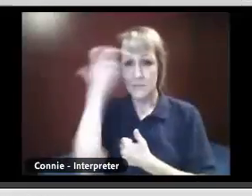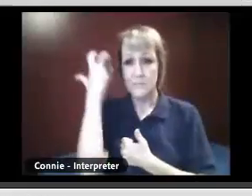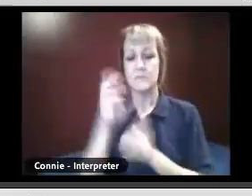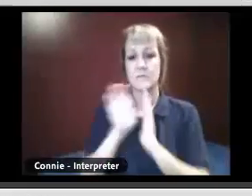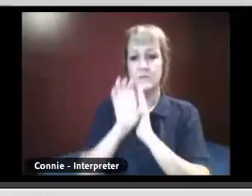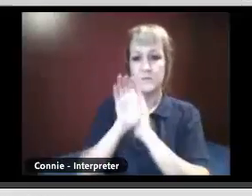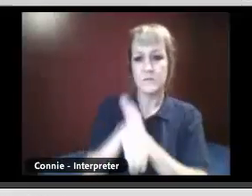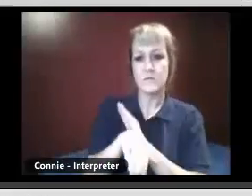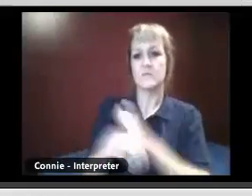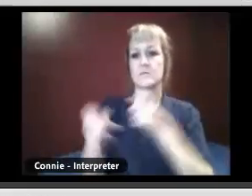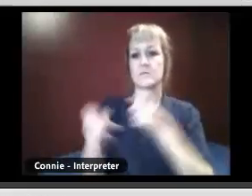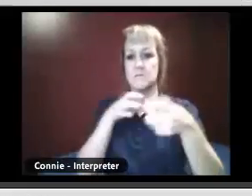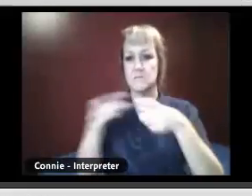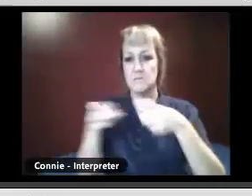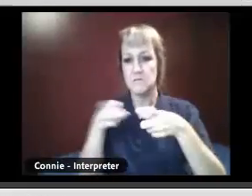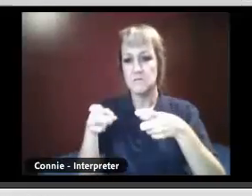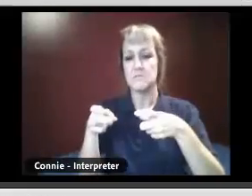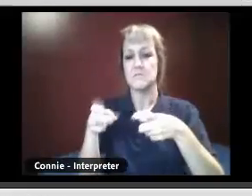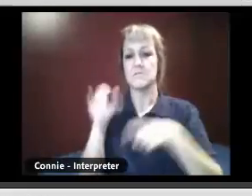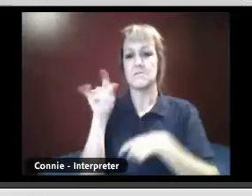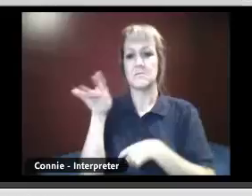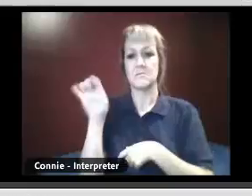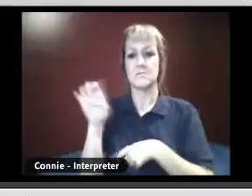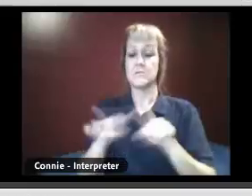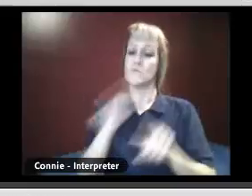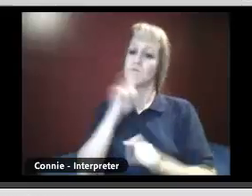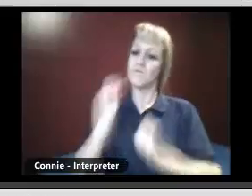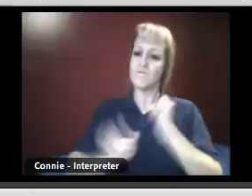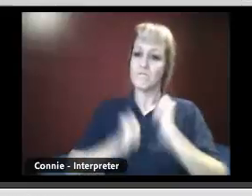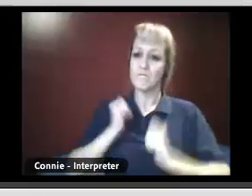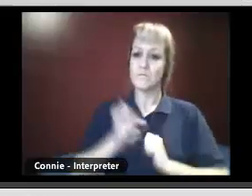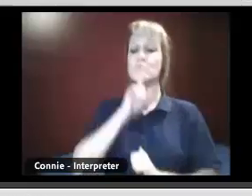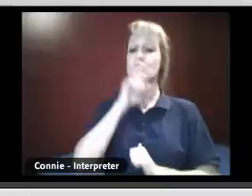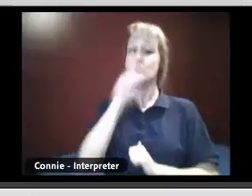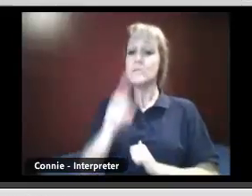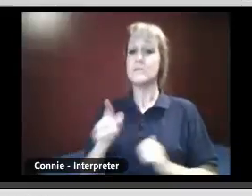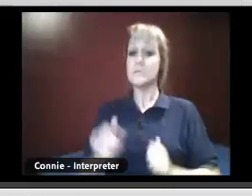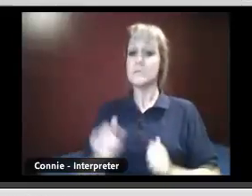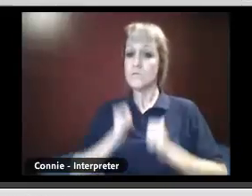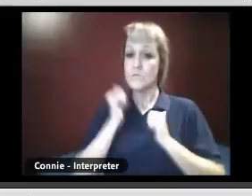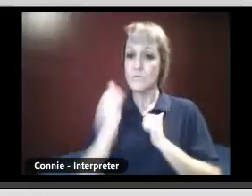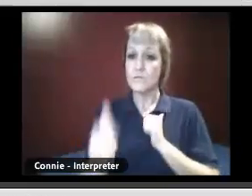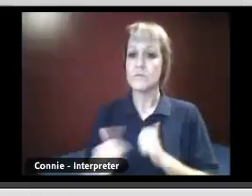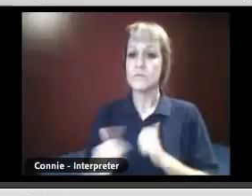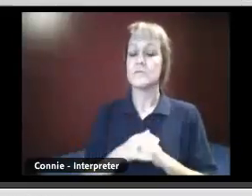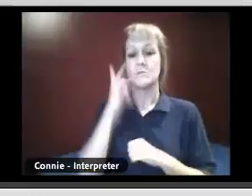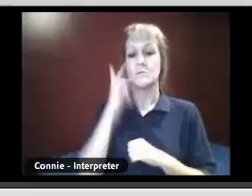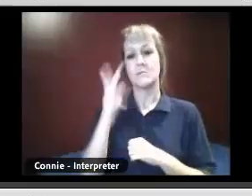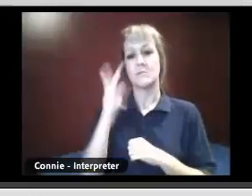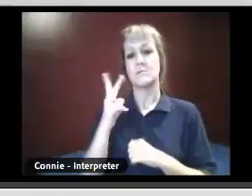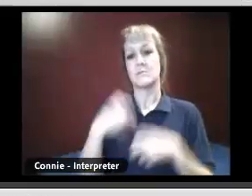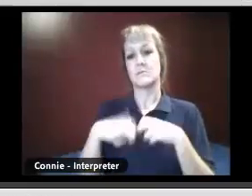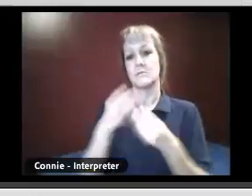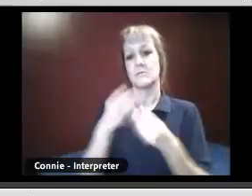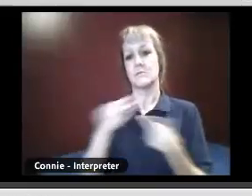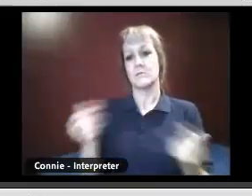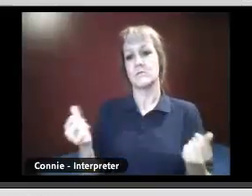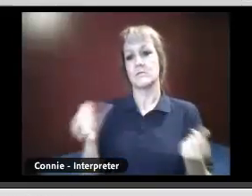controlling style, but very high assertive, but true assertive. You're going to see the collaborating, problem-solving style.